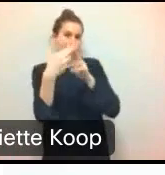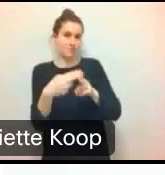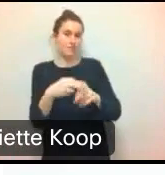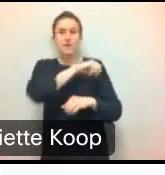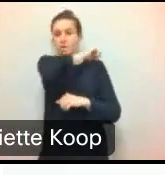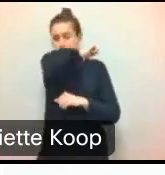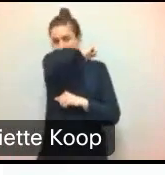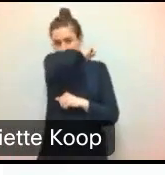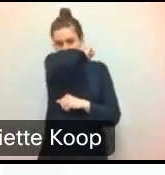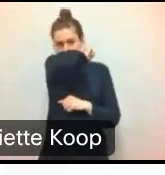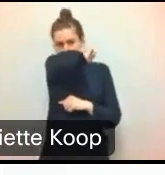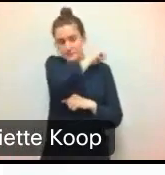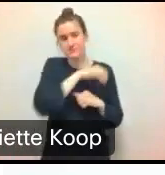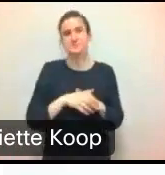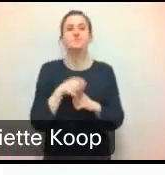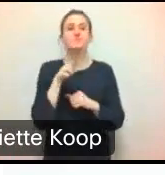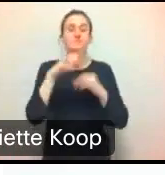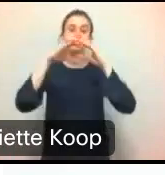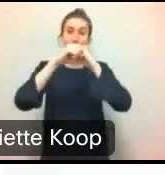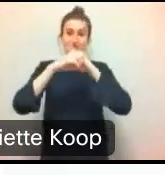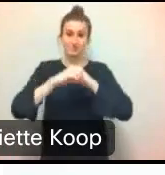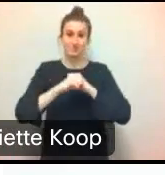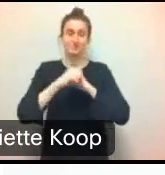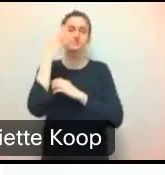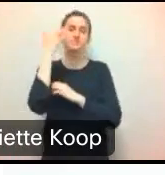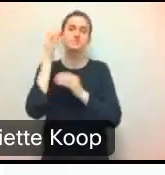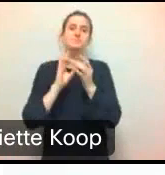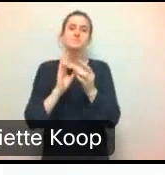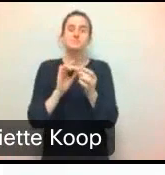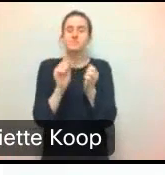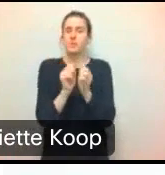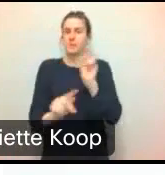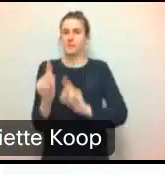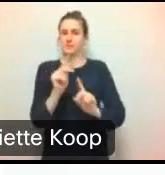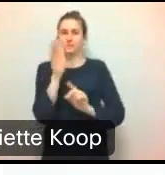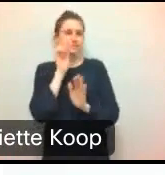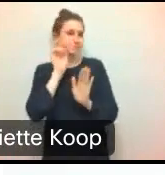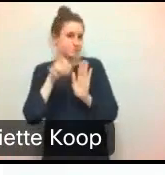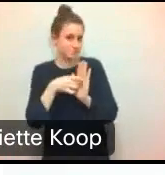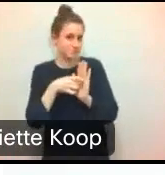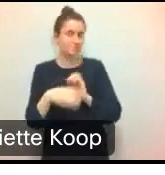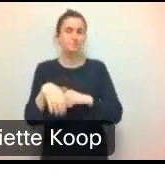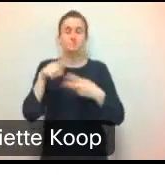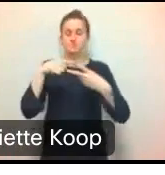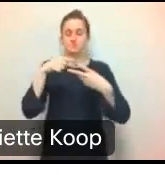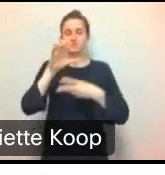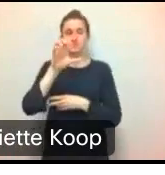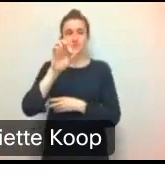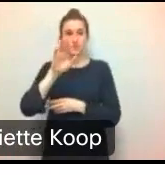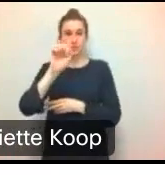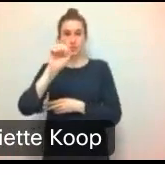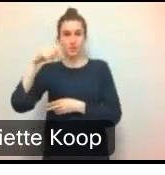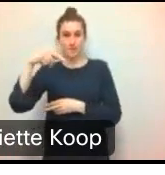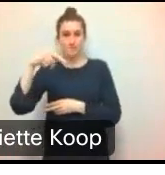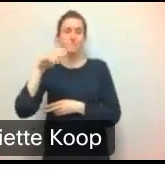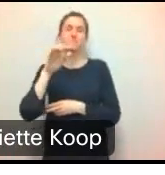So they're acronyms, and they're tied into things that people would recognize. For instance, CRAP, which is an idiom